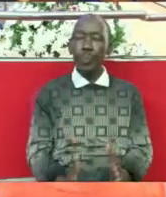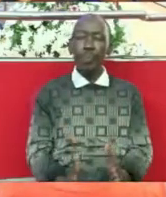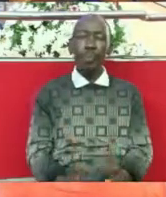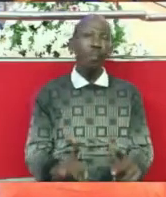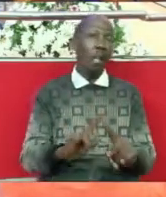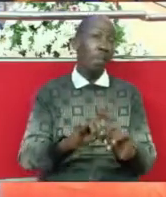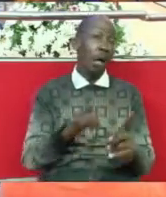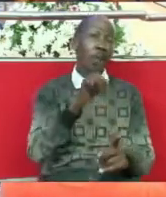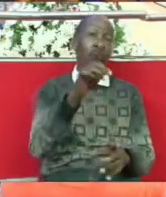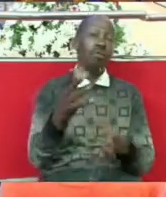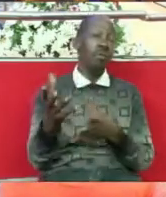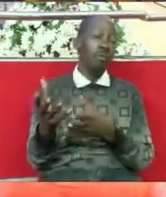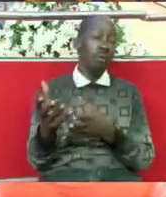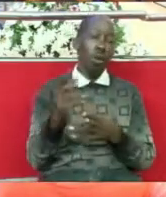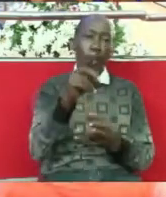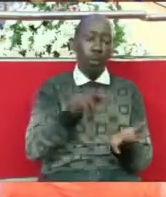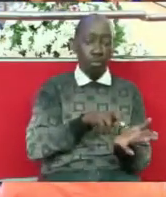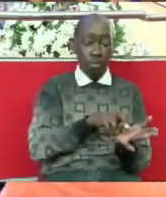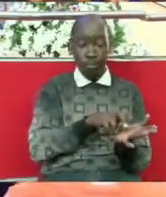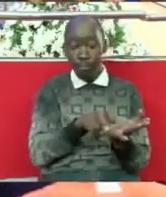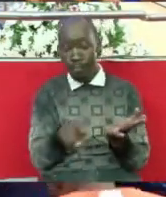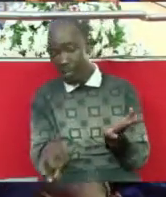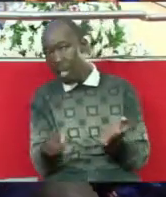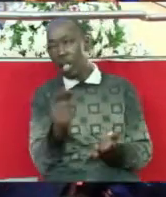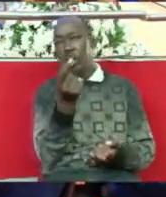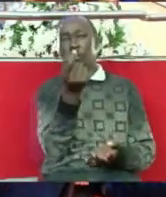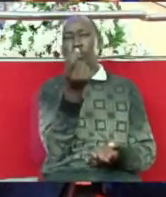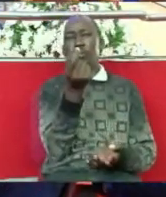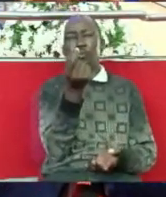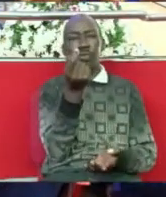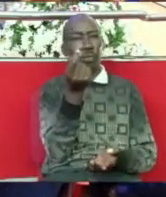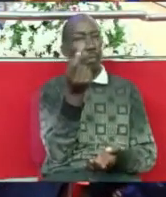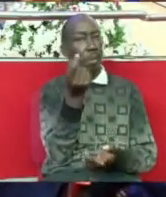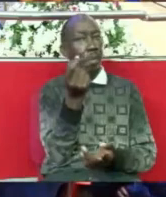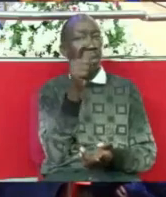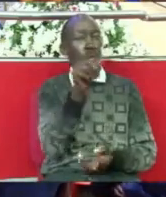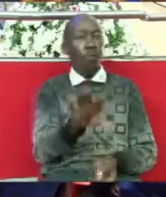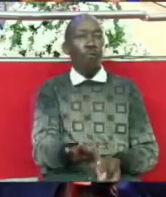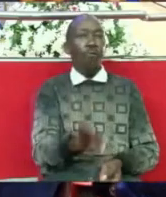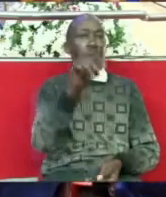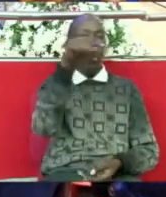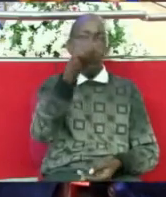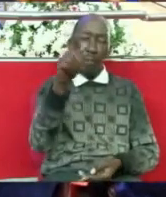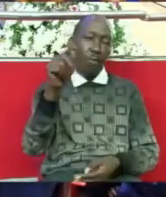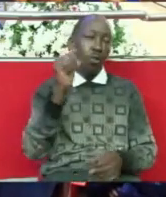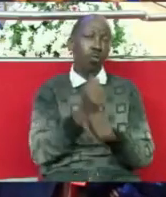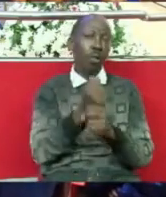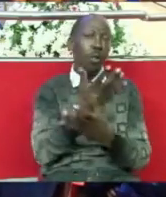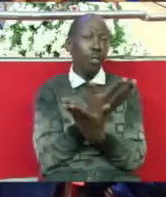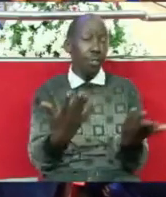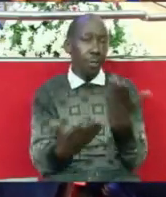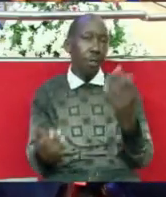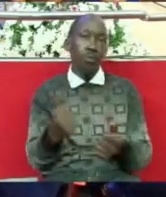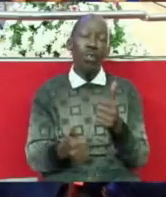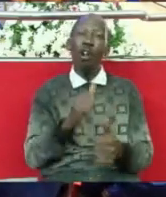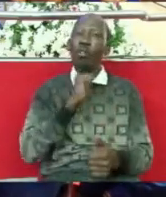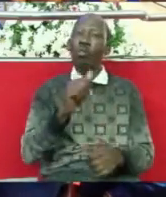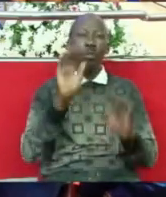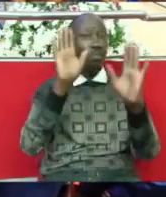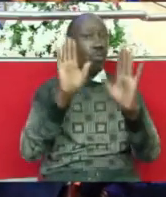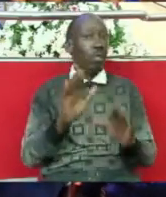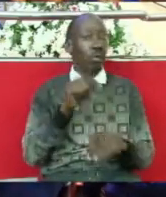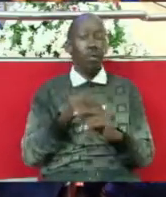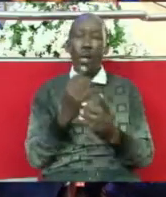but you drifted kidogo too, and you're finding yourself doing things that are not worthy of a